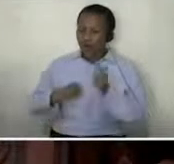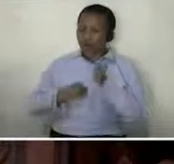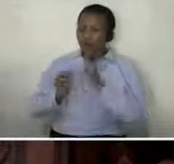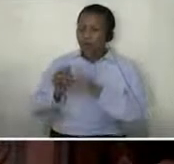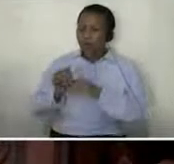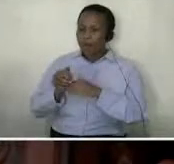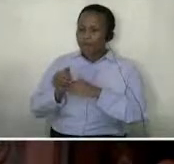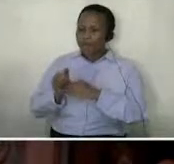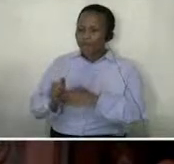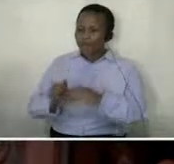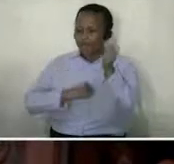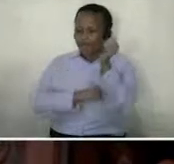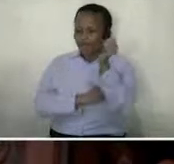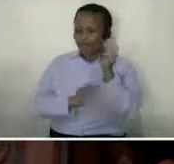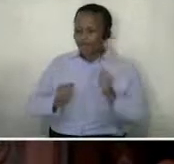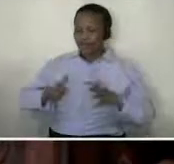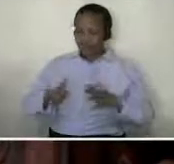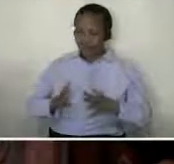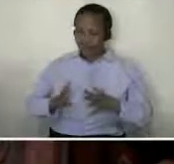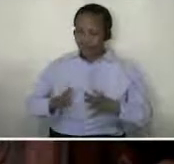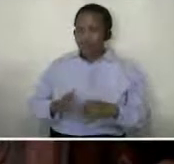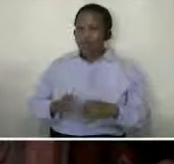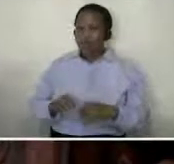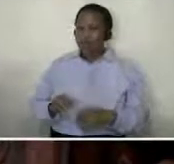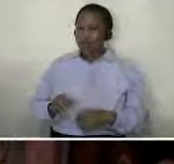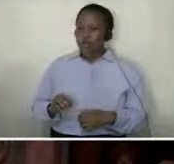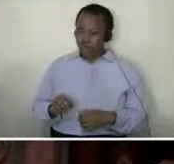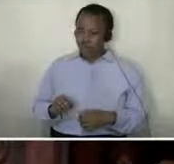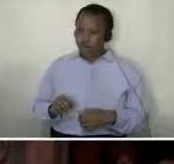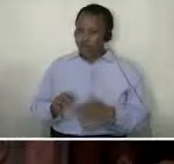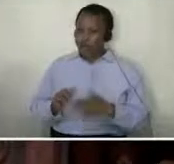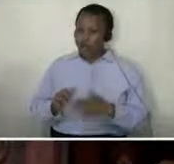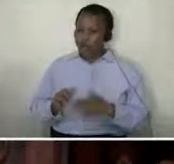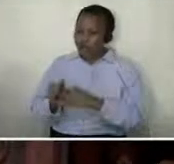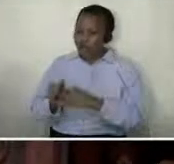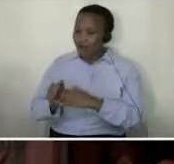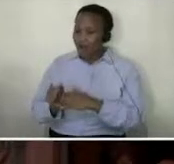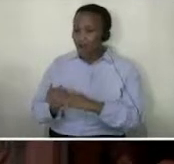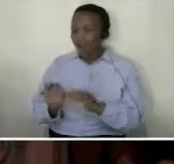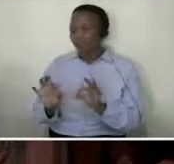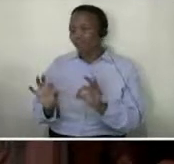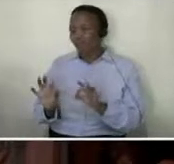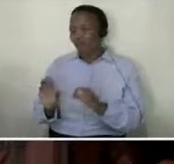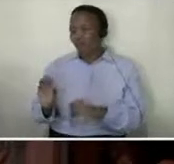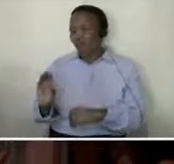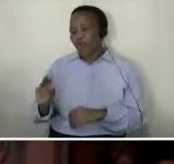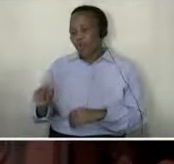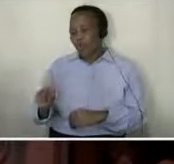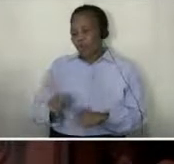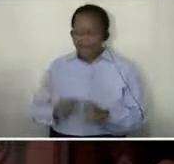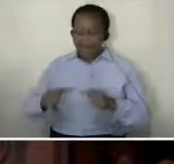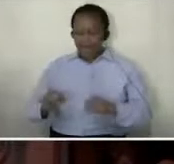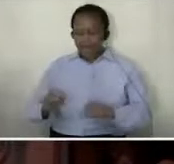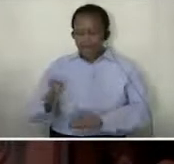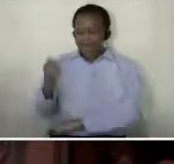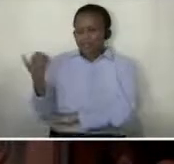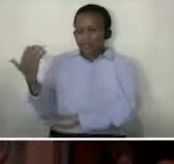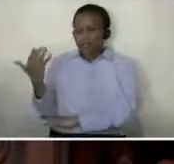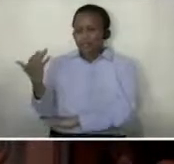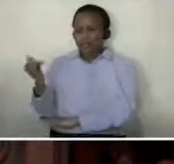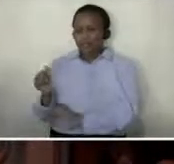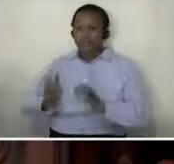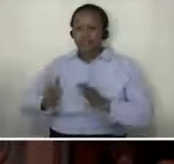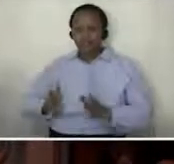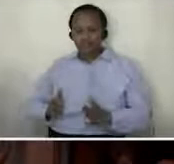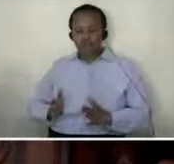You're not the minority leader, Honorable Rogers. Now, the next speaker